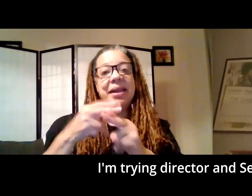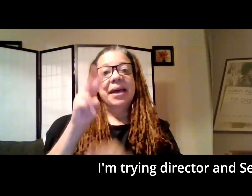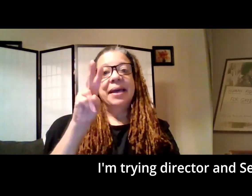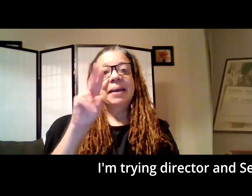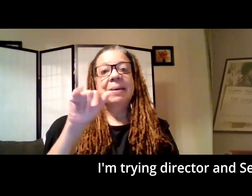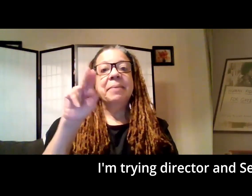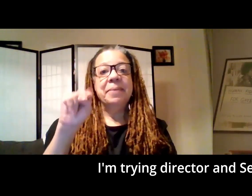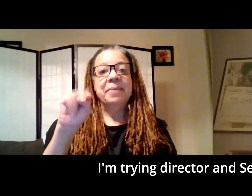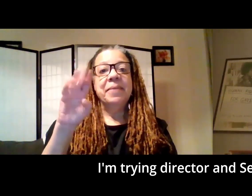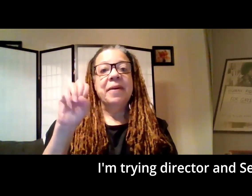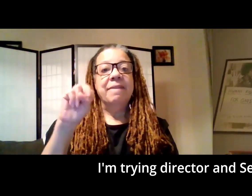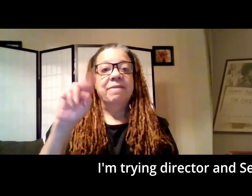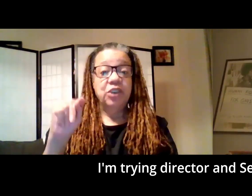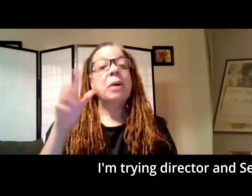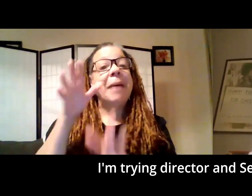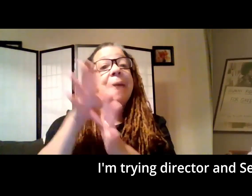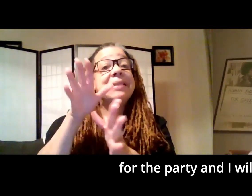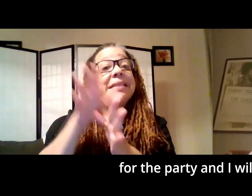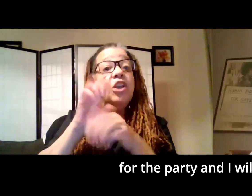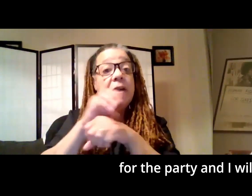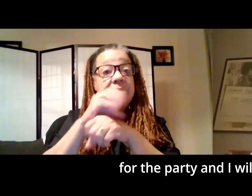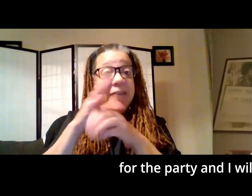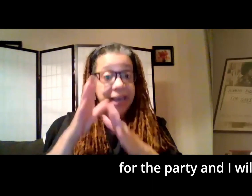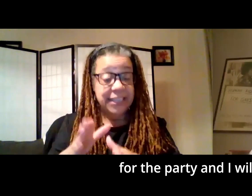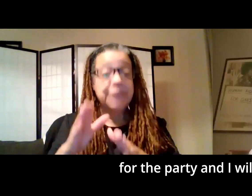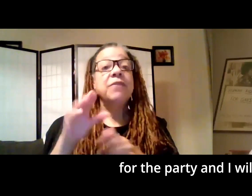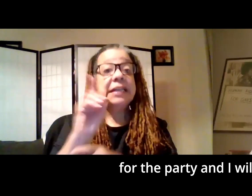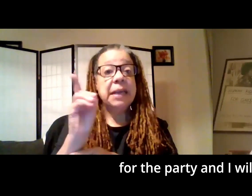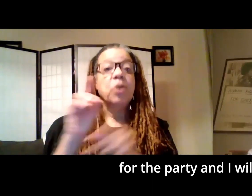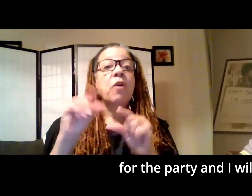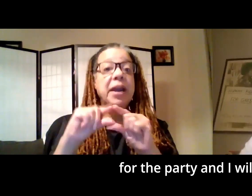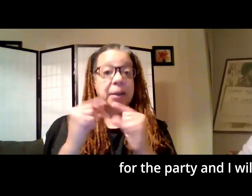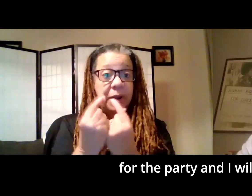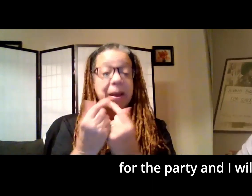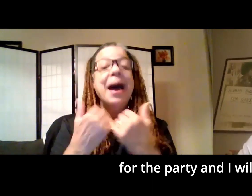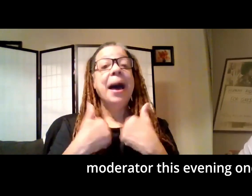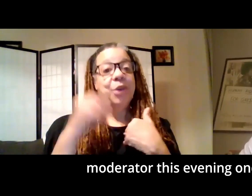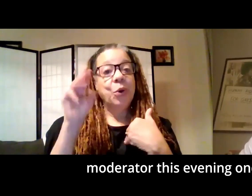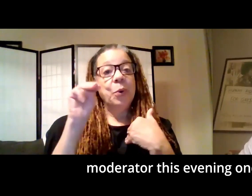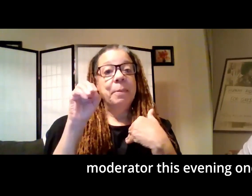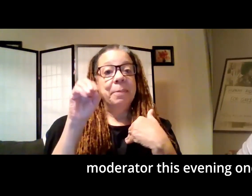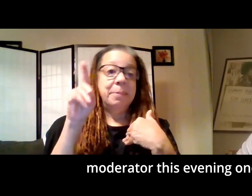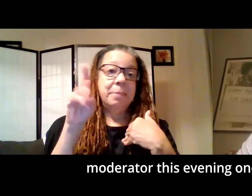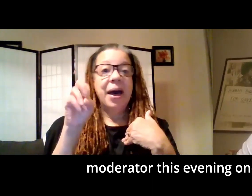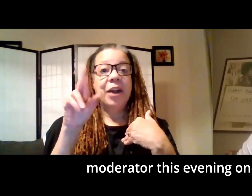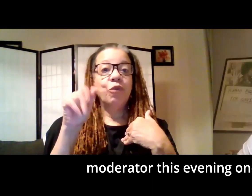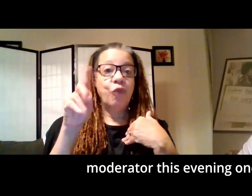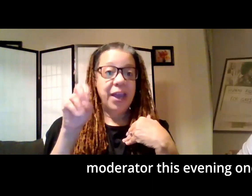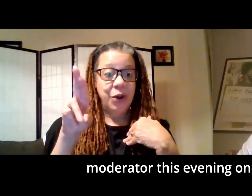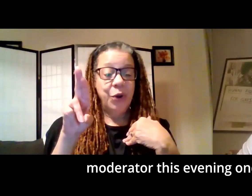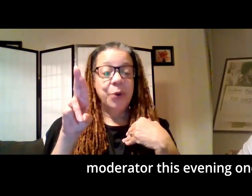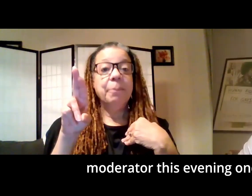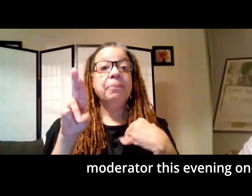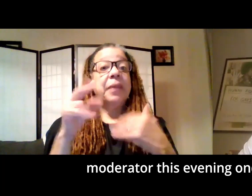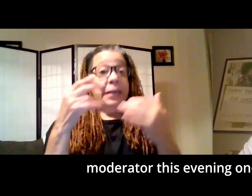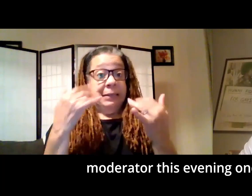I'm training director and senior advisor for the party, and I will be your moderator this evening once again. We're